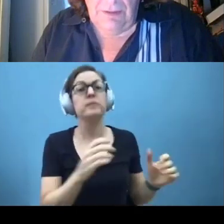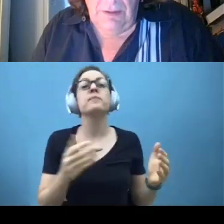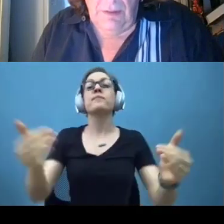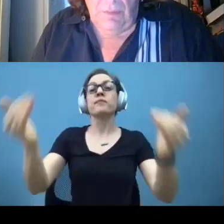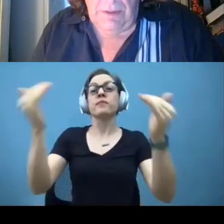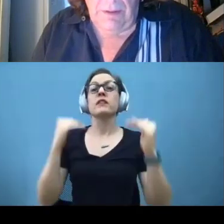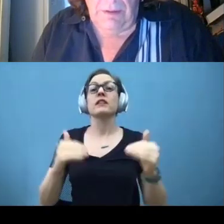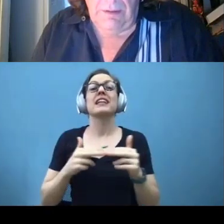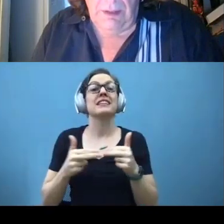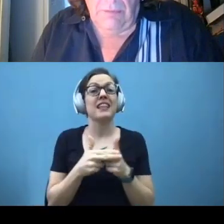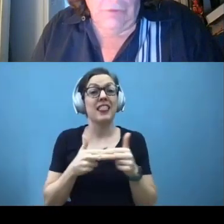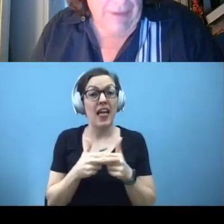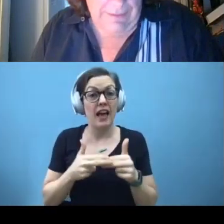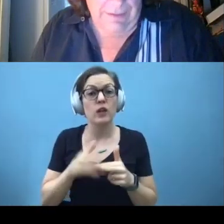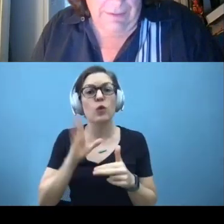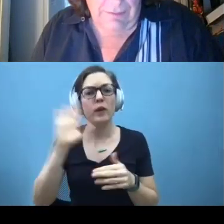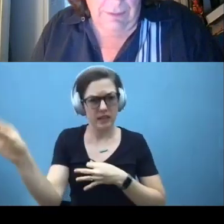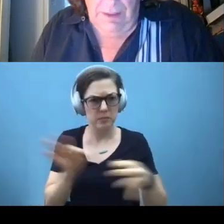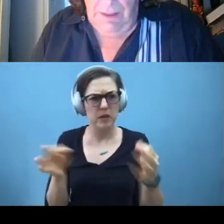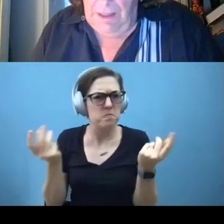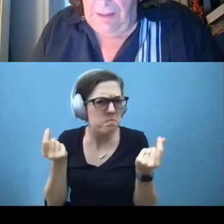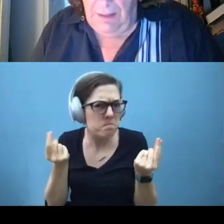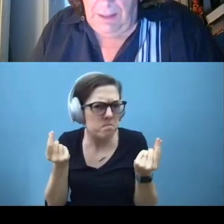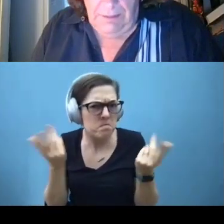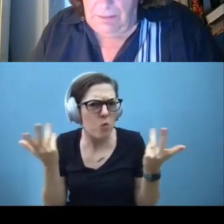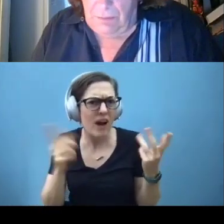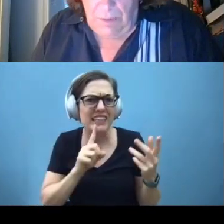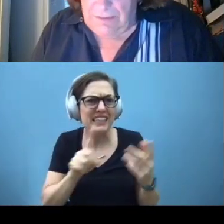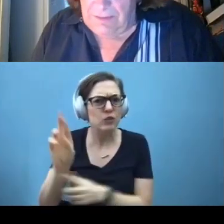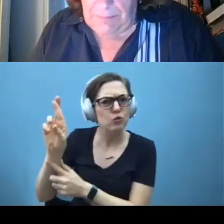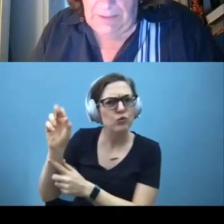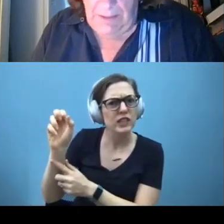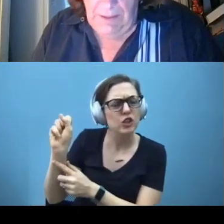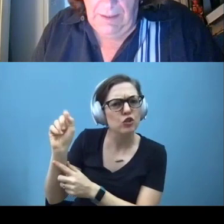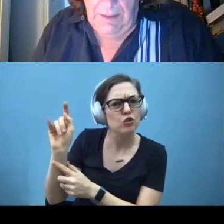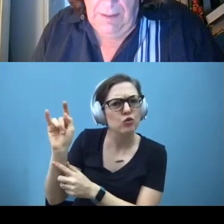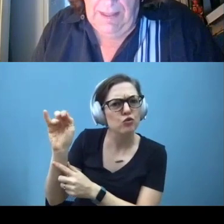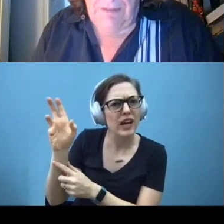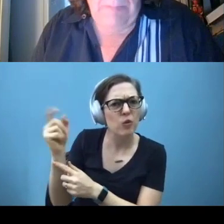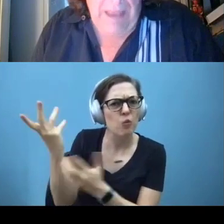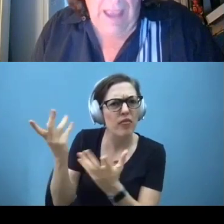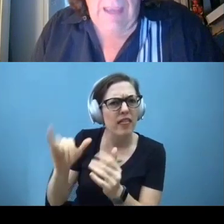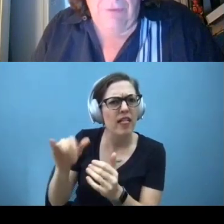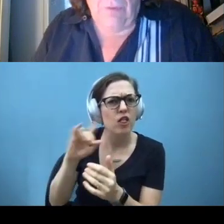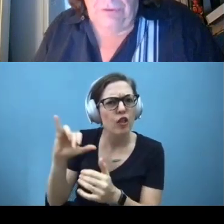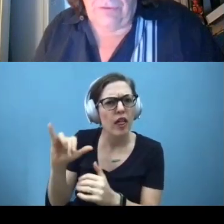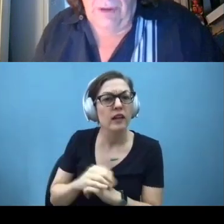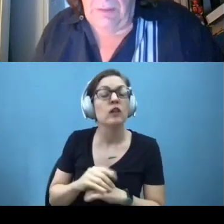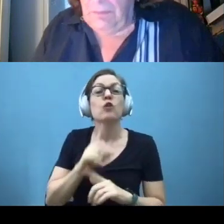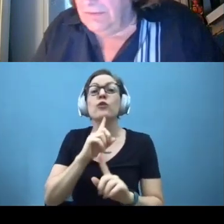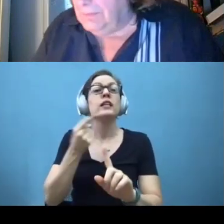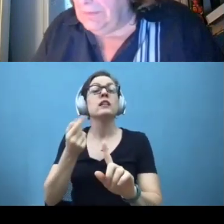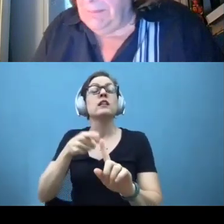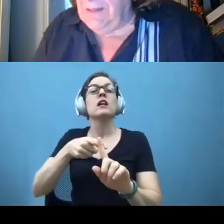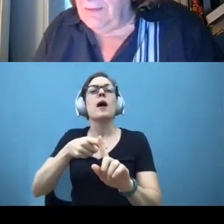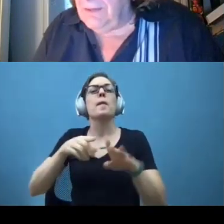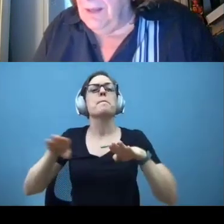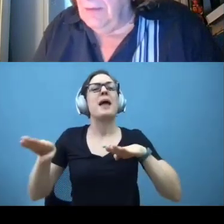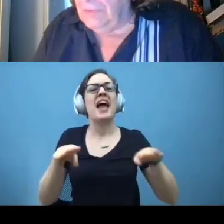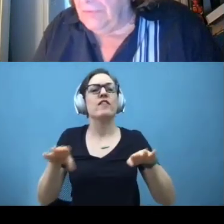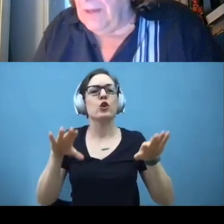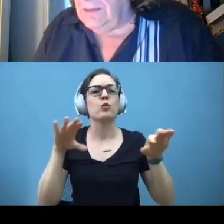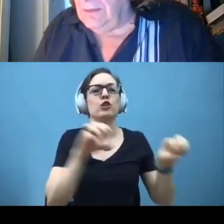us what a restraint is, and quite simply, it's a behavioral restraint, which simply